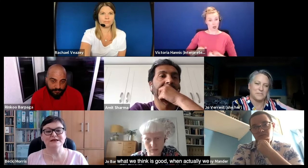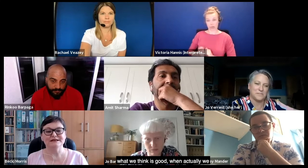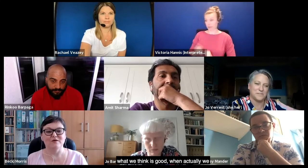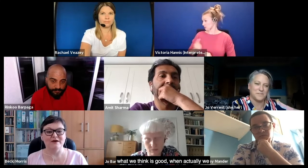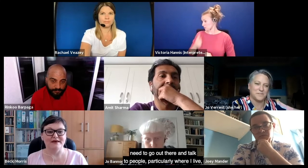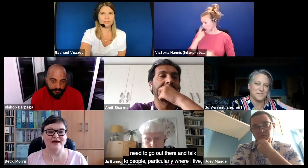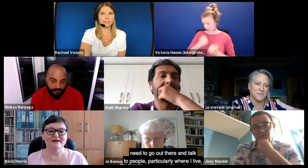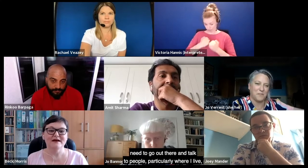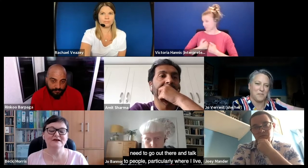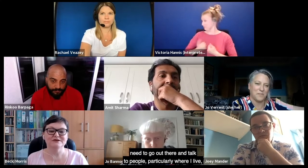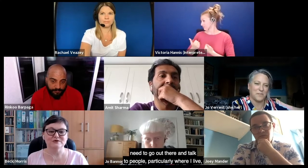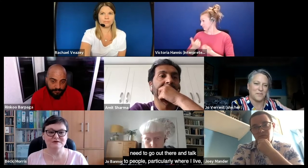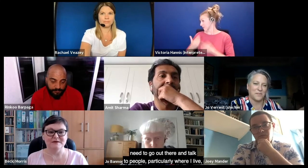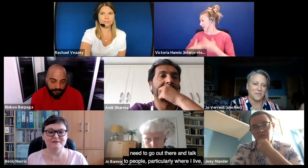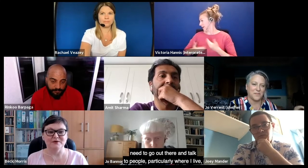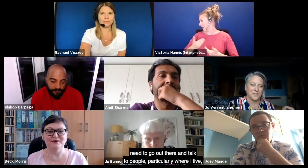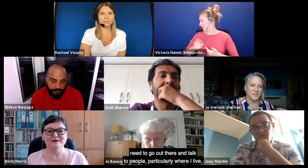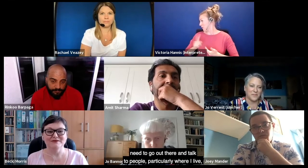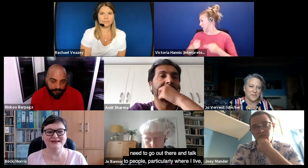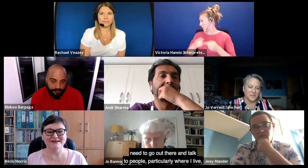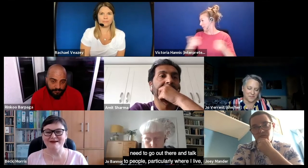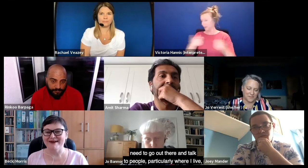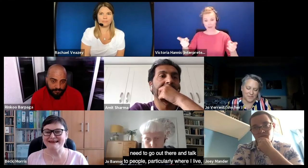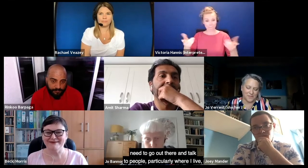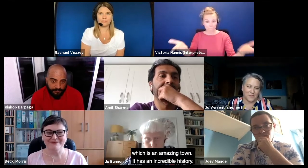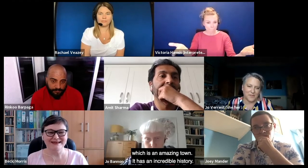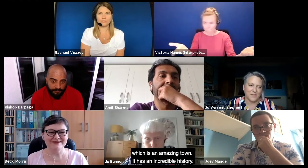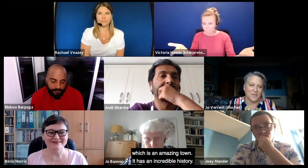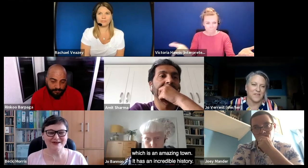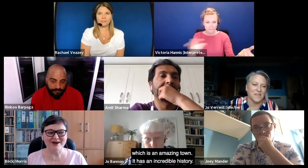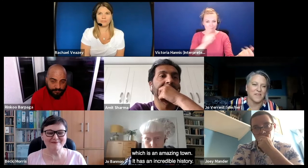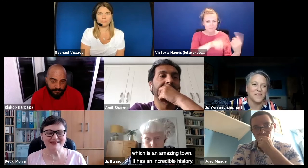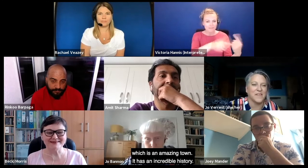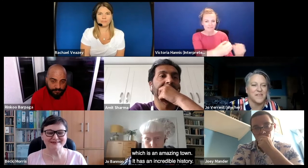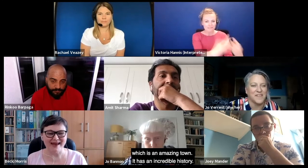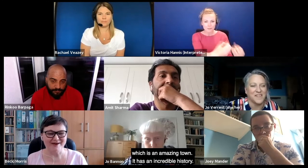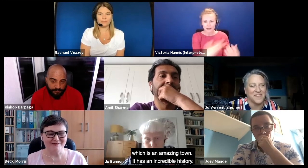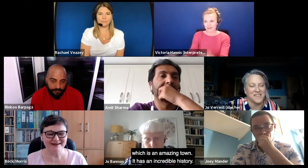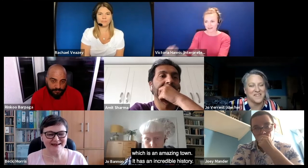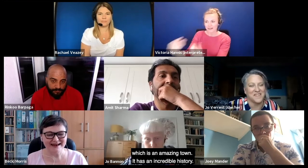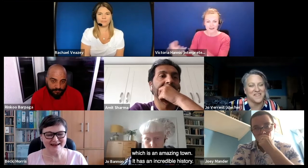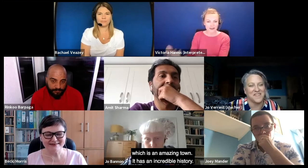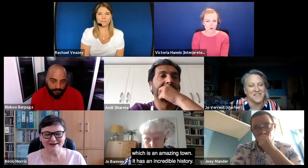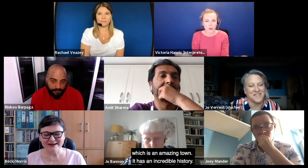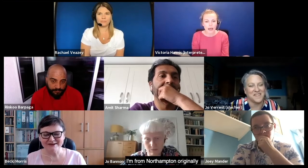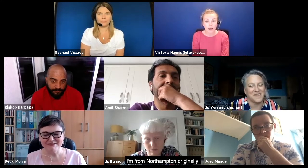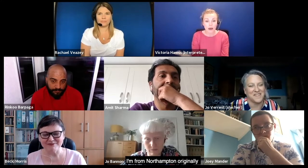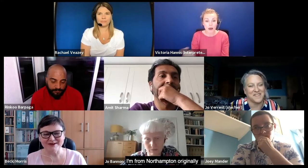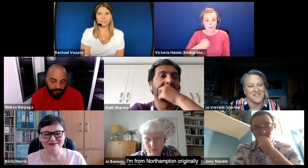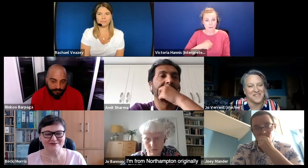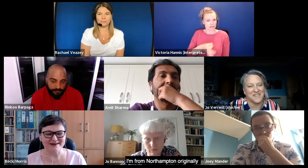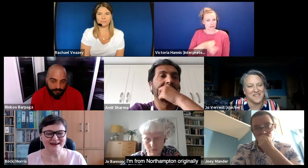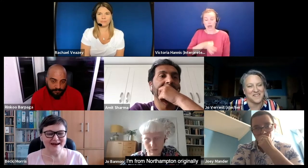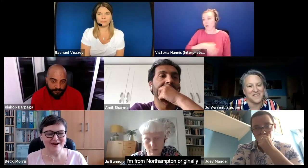we need to go out there and talk to people, particularly where I live, which is an amazing town. It has an